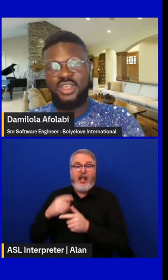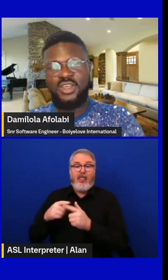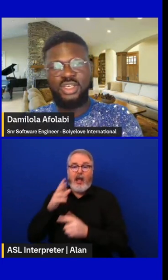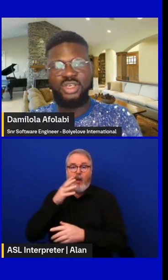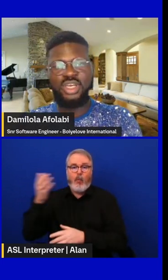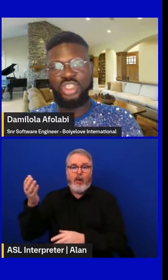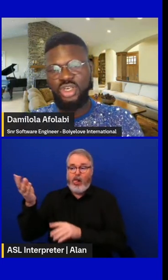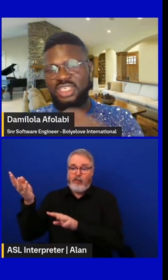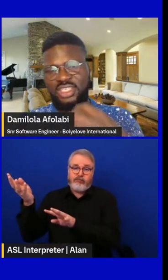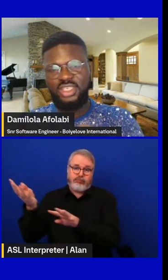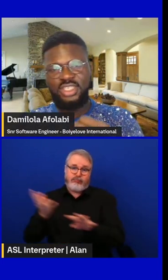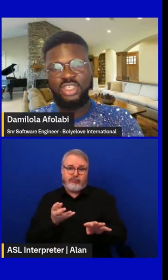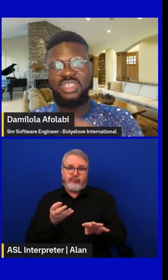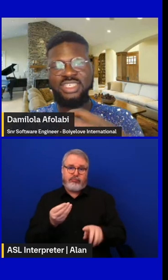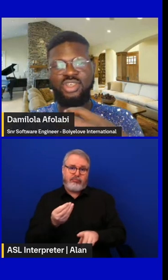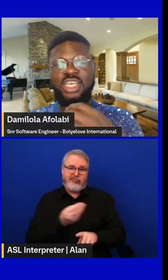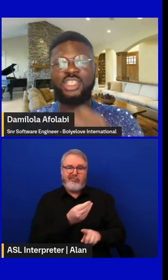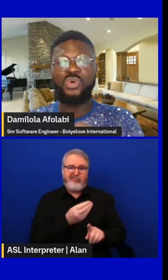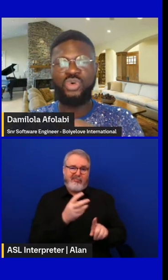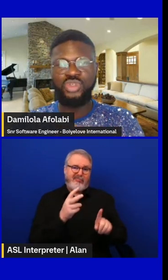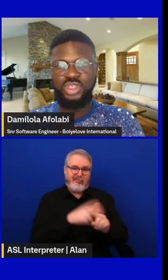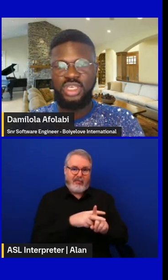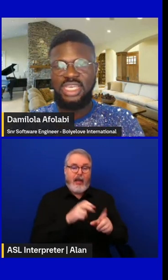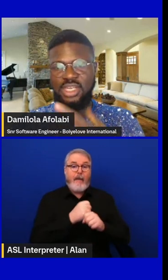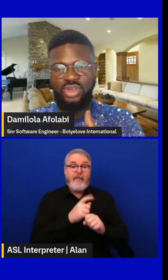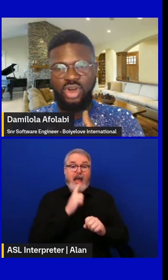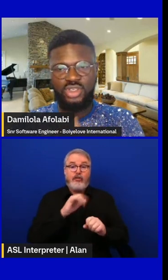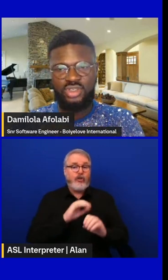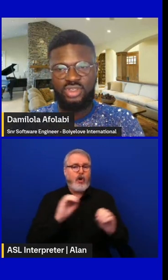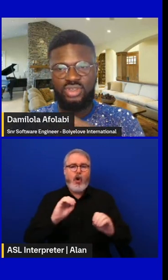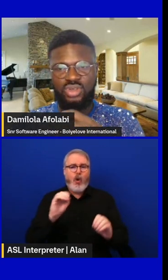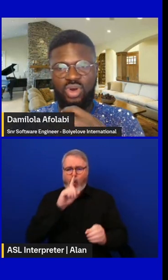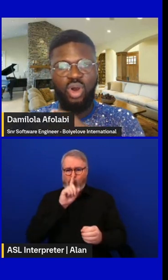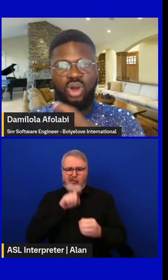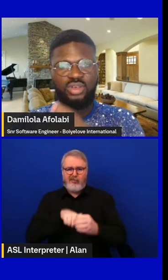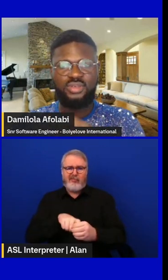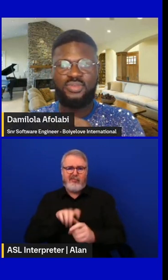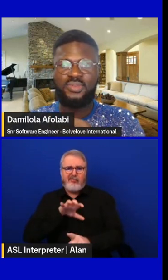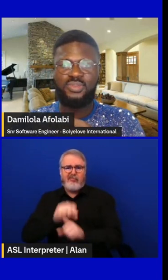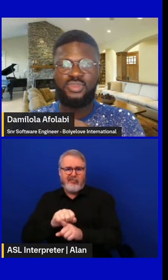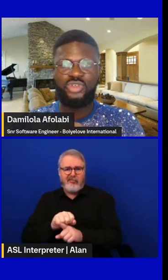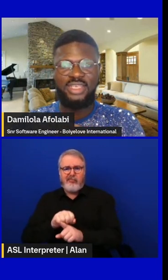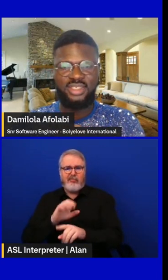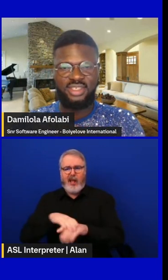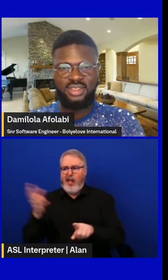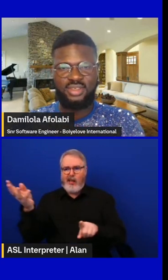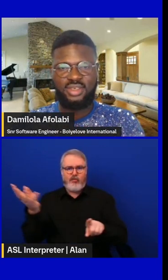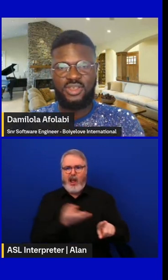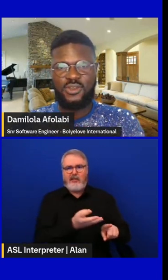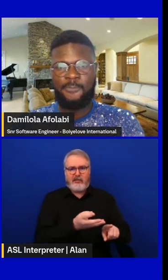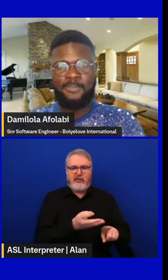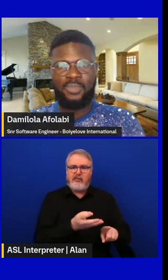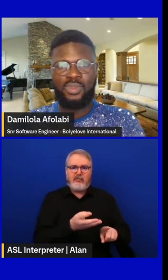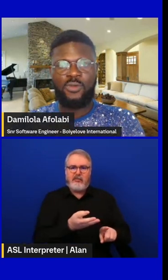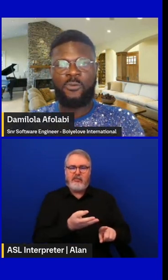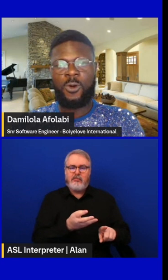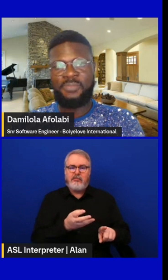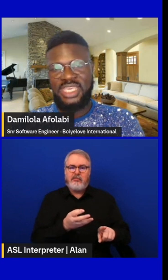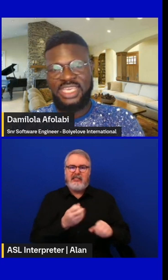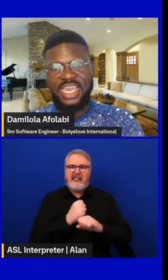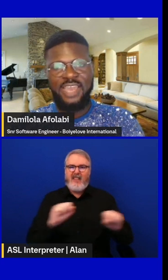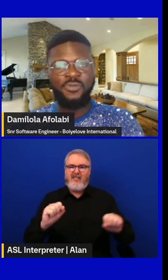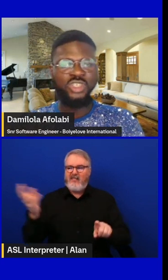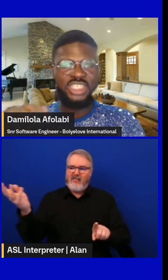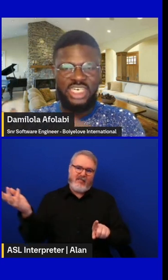securely, ensuring the secret is not exposed in logs or transit.